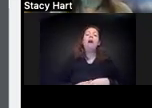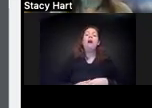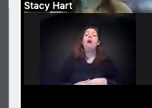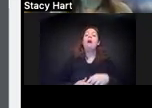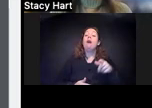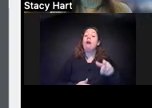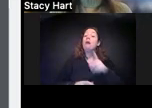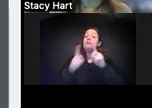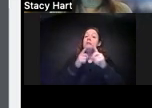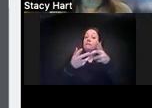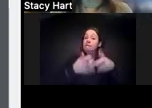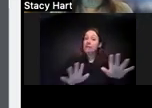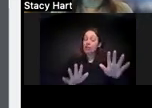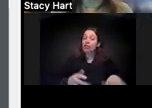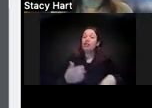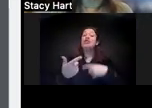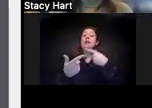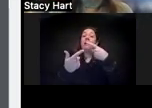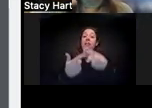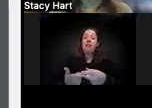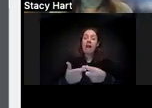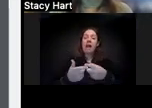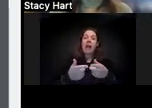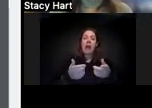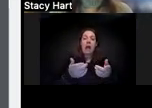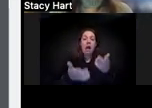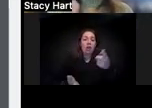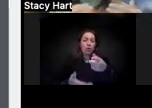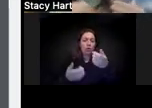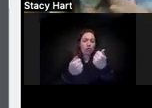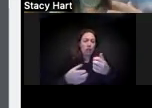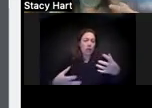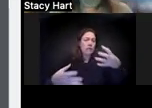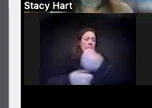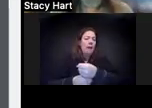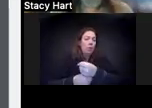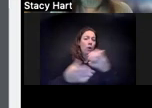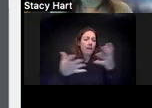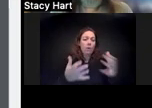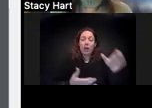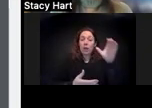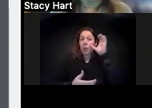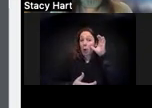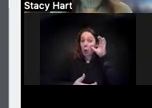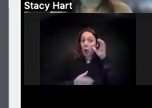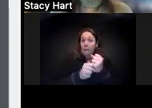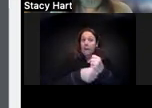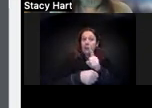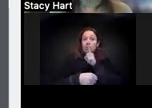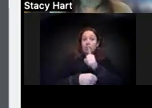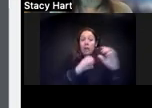or no questions to reduce that communication load. Try other forms of